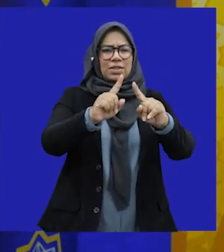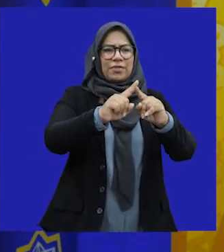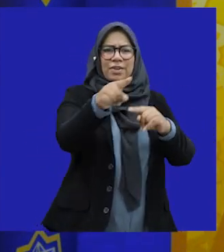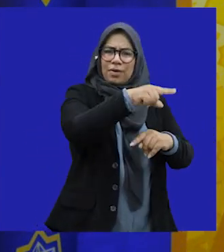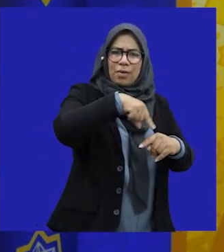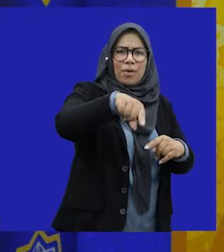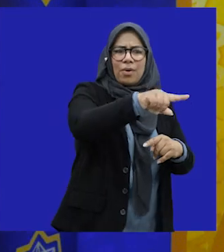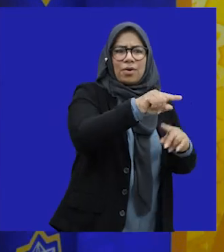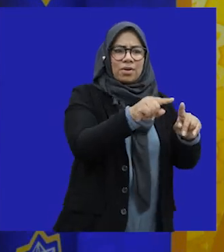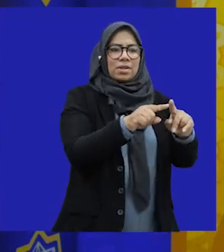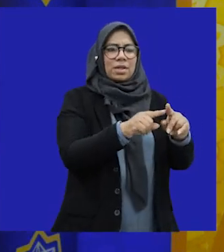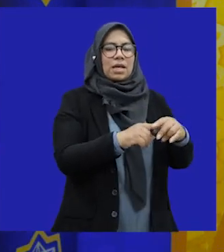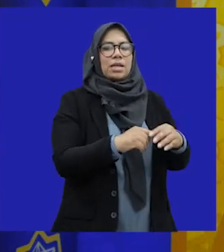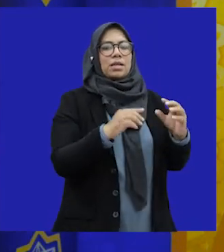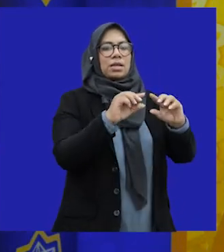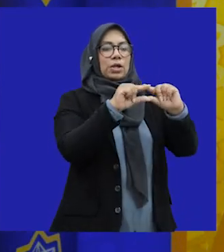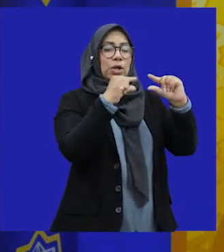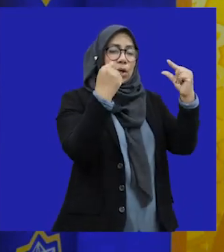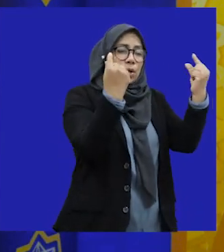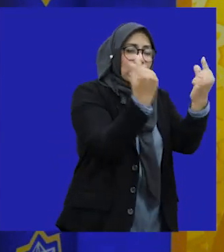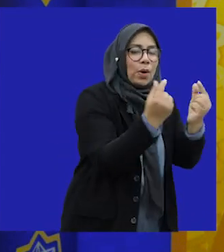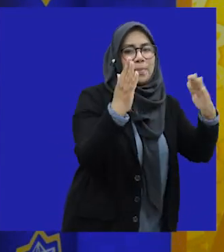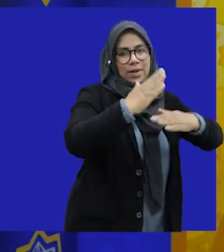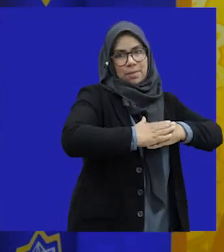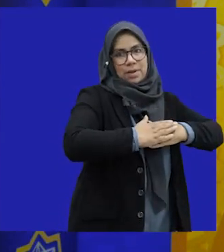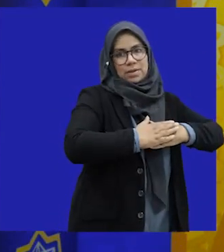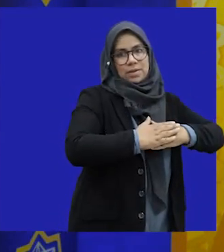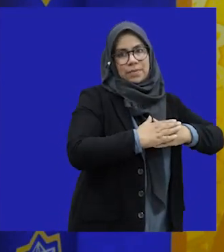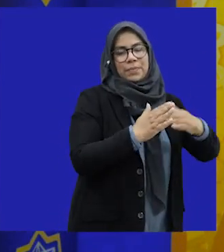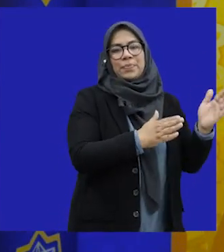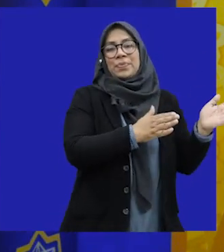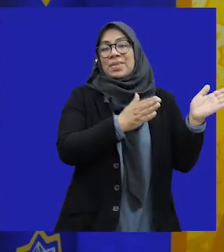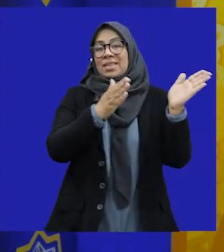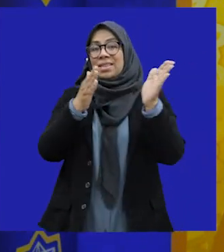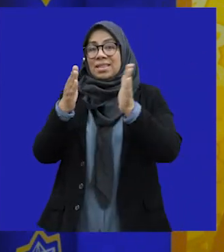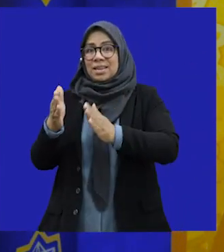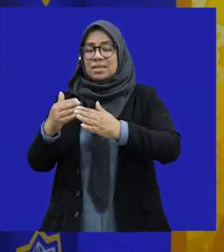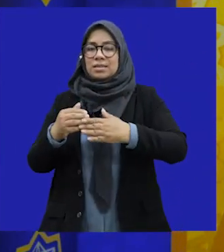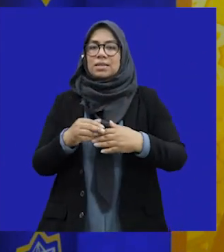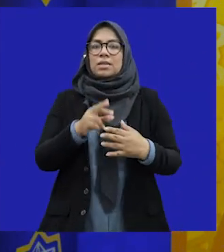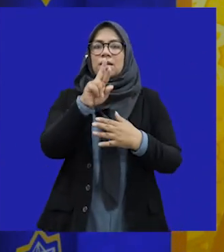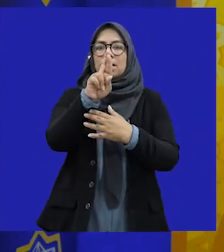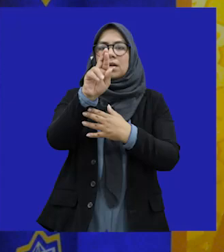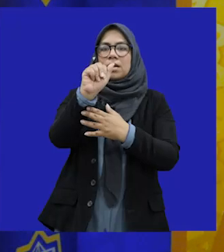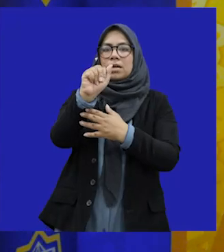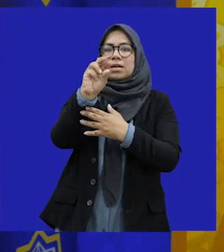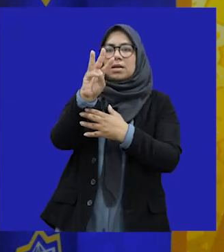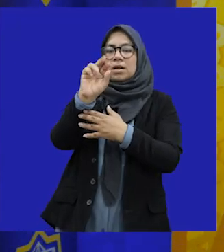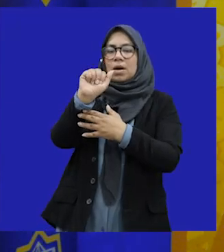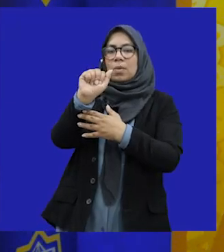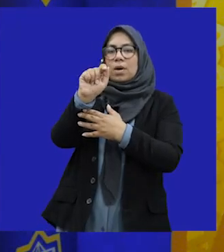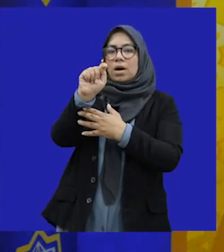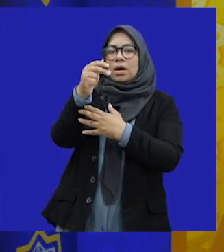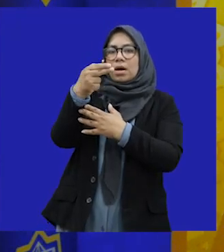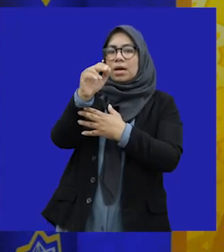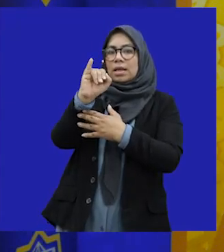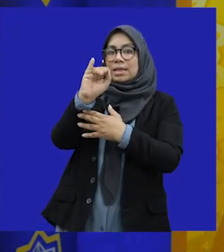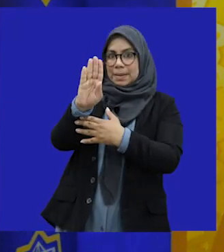obligatory prayers, like the Rawatib prayers, meaning these prayers are prayed,